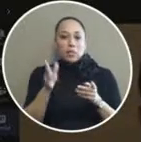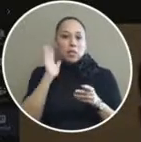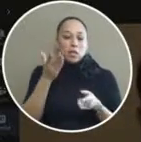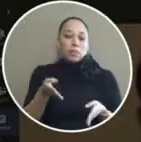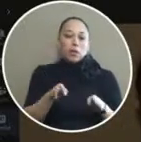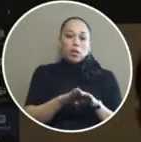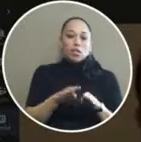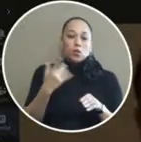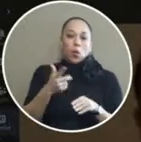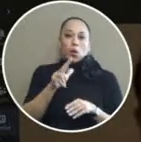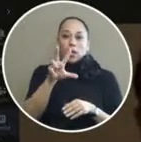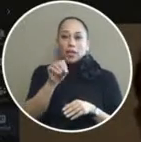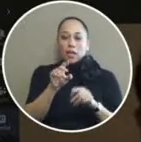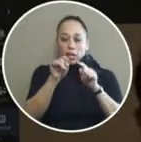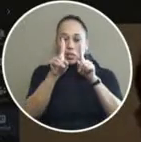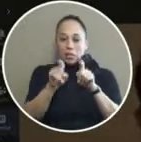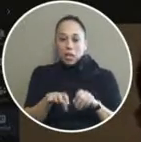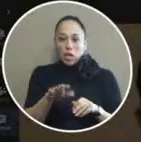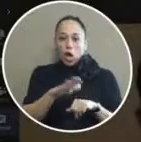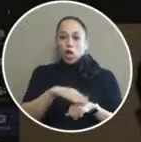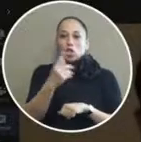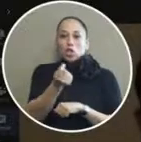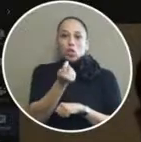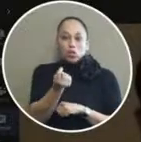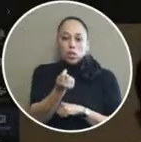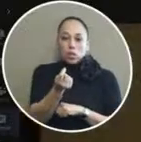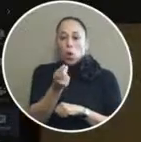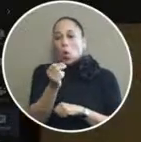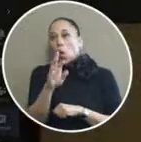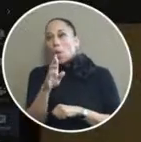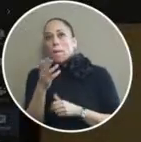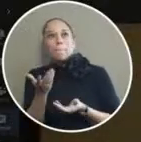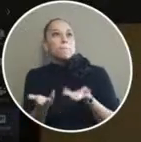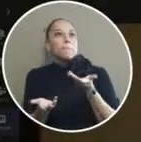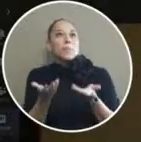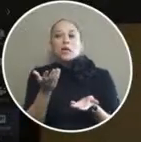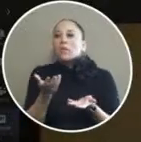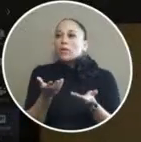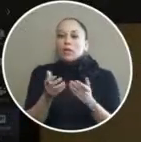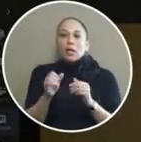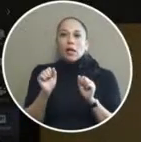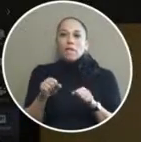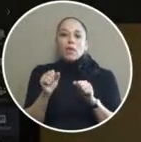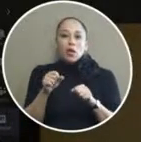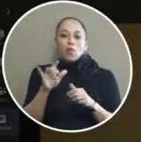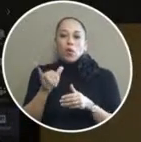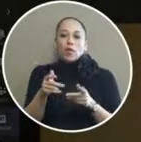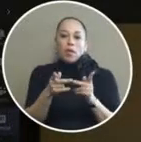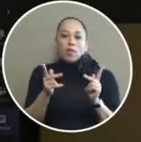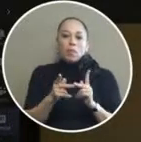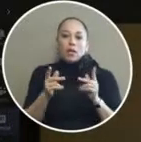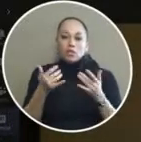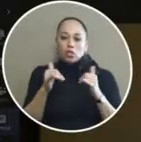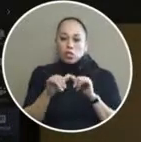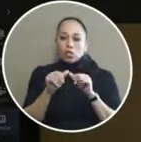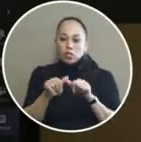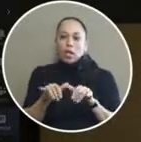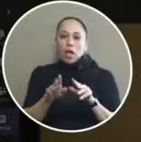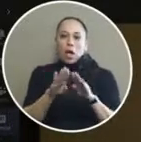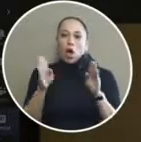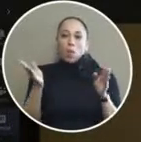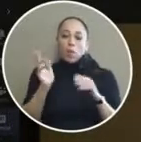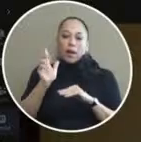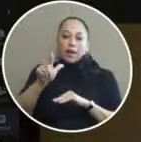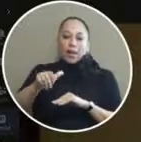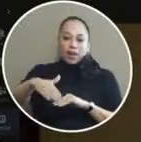of only 30 tests being done on a Tuesday, or maybe it's the time, if there's an ability for these places to stay open later in the